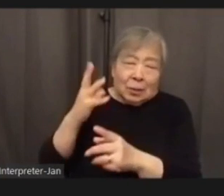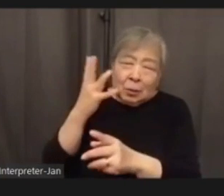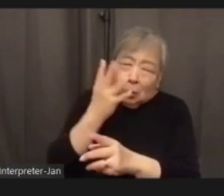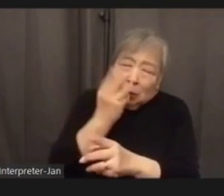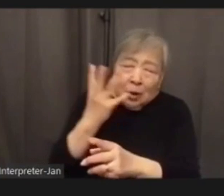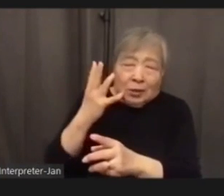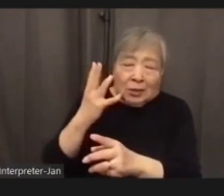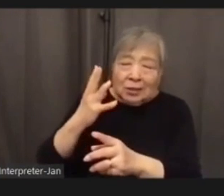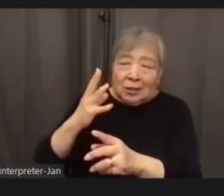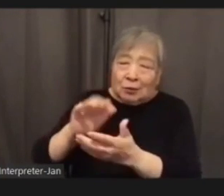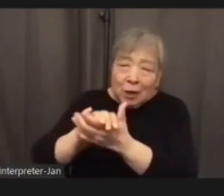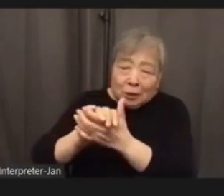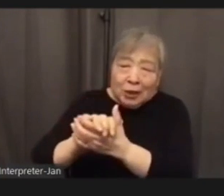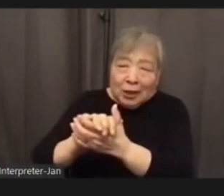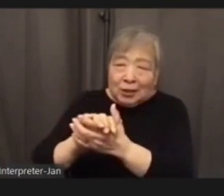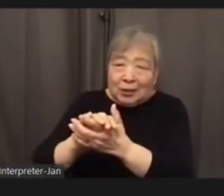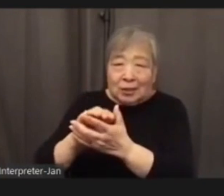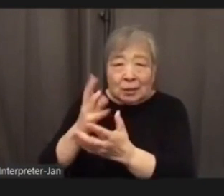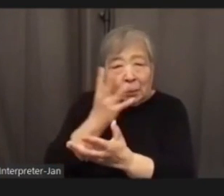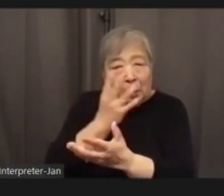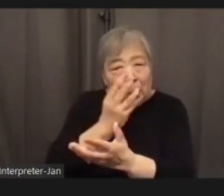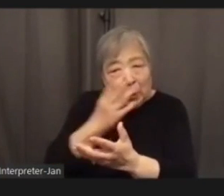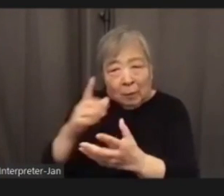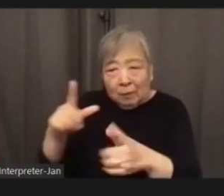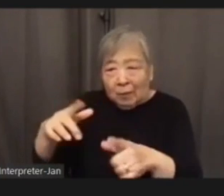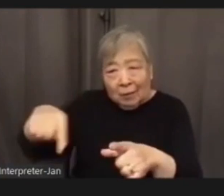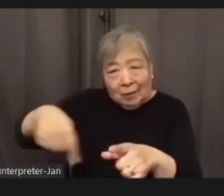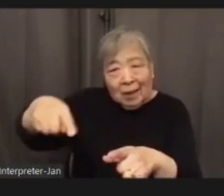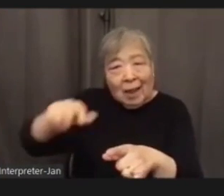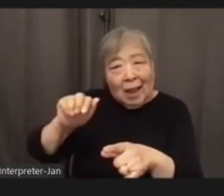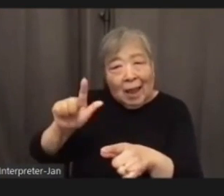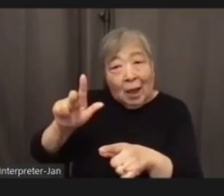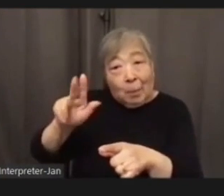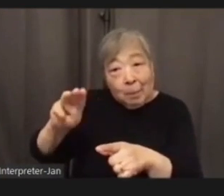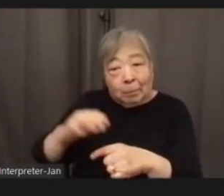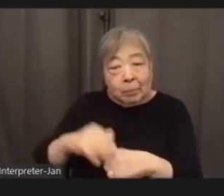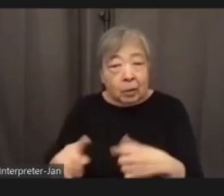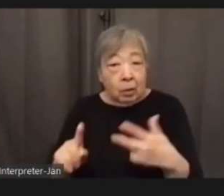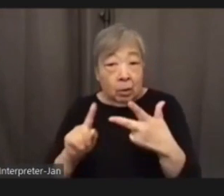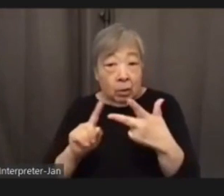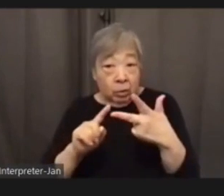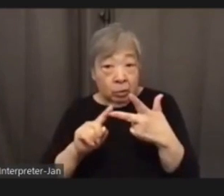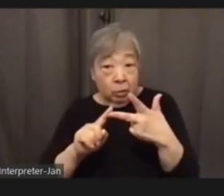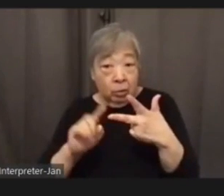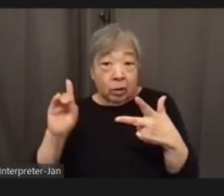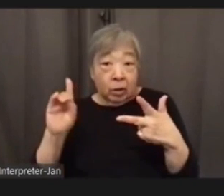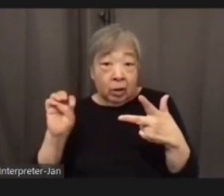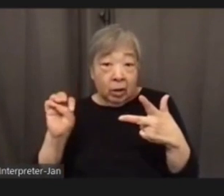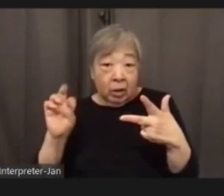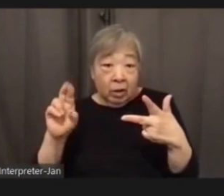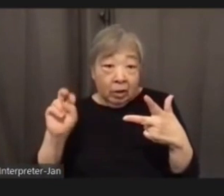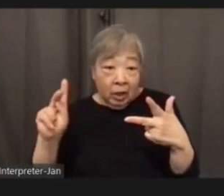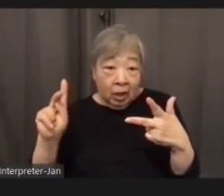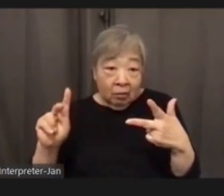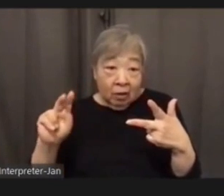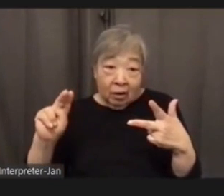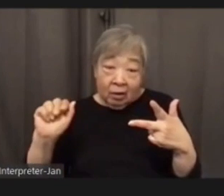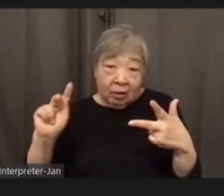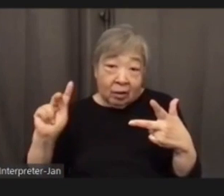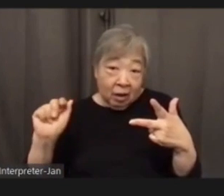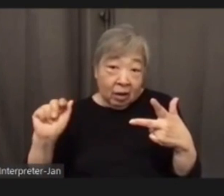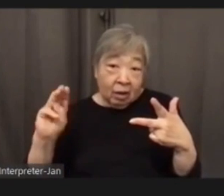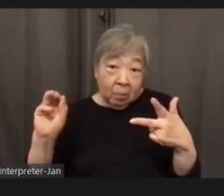gorgeous. Congratulations, Quetzal. It's a really beautiful album. Thank you. And our third panelist is Derek